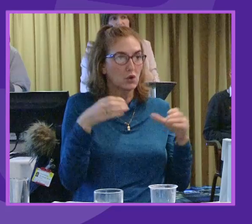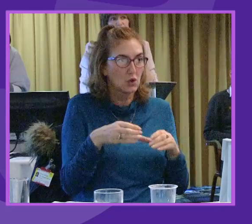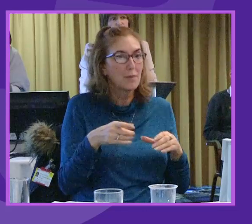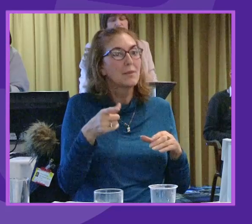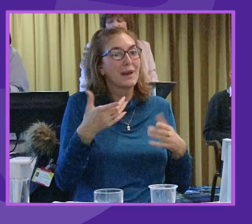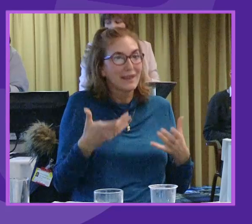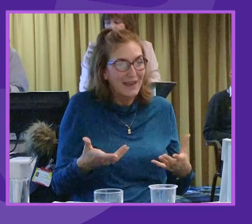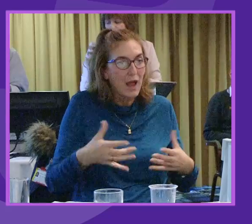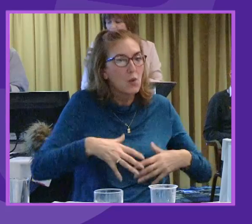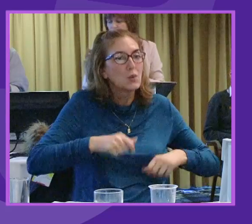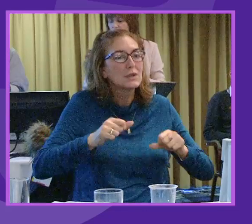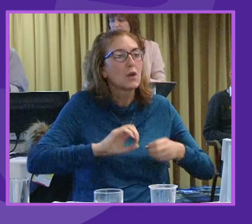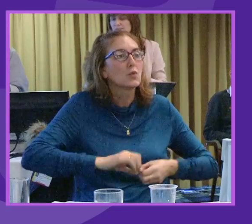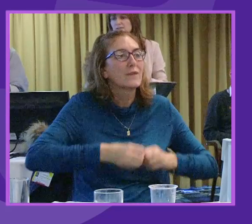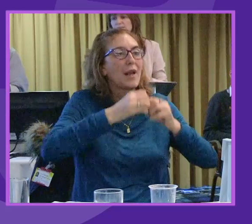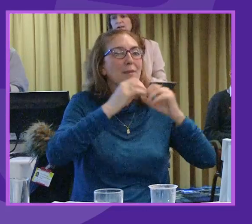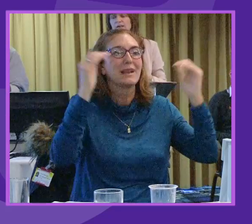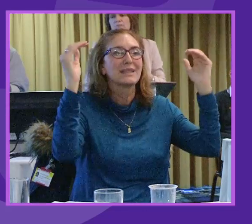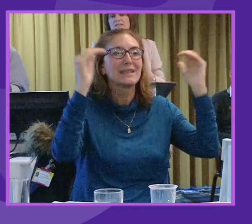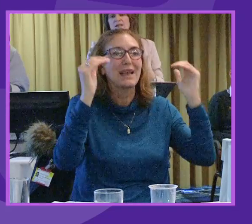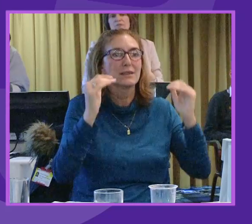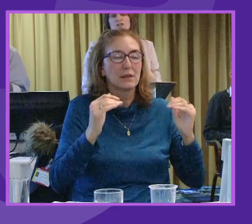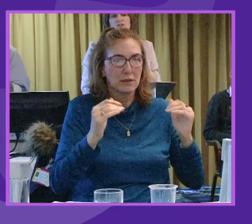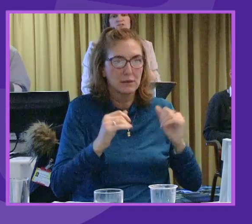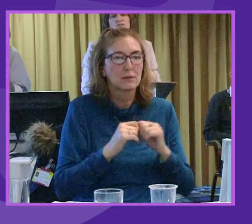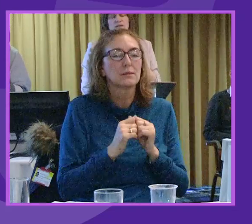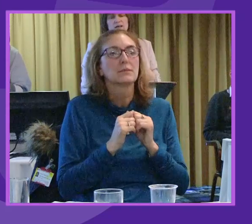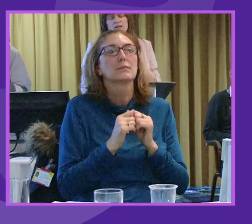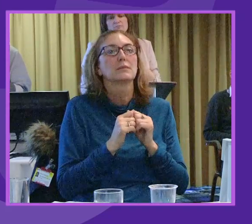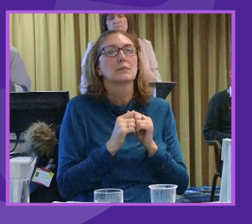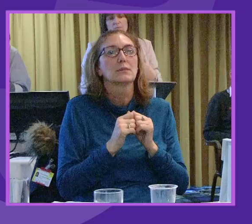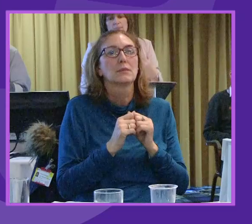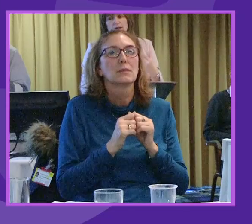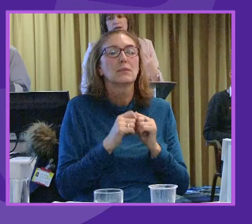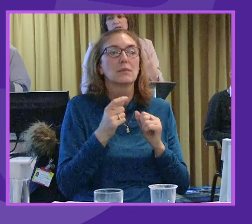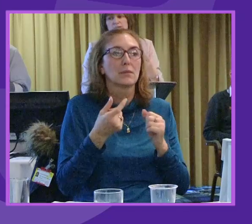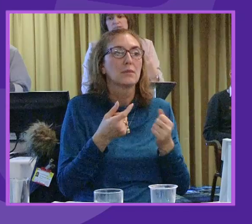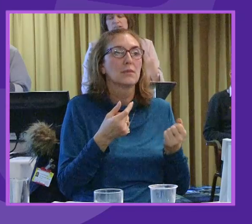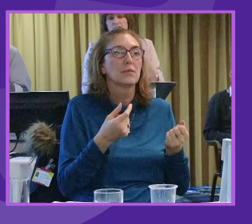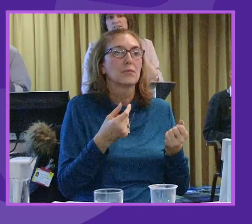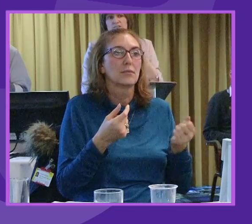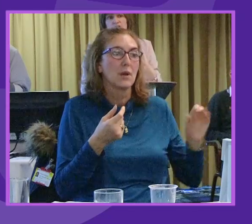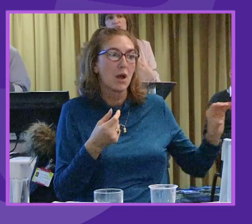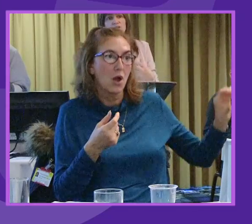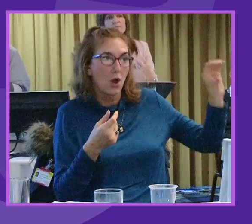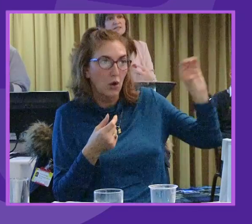and it's started to develop standards, and it's